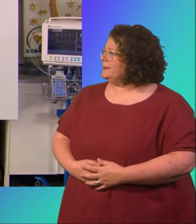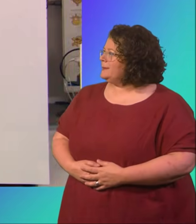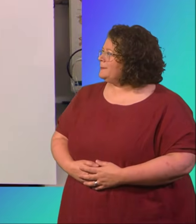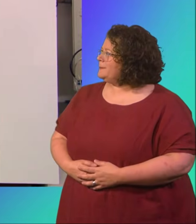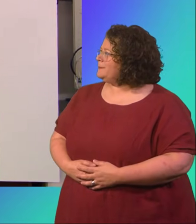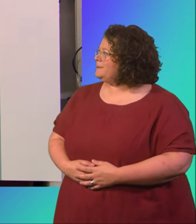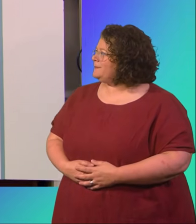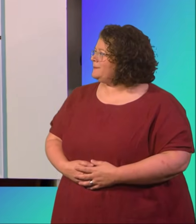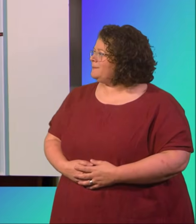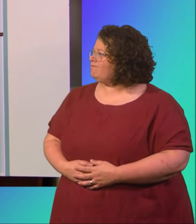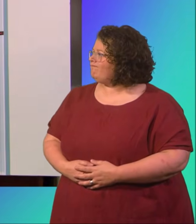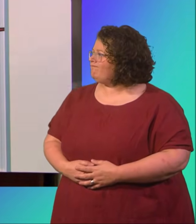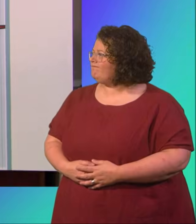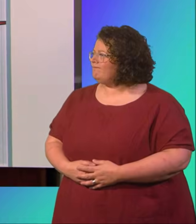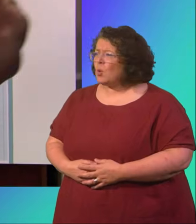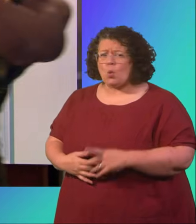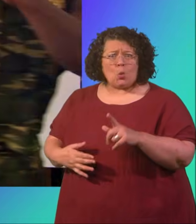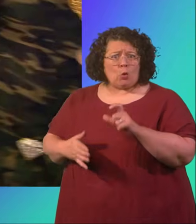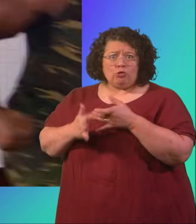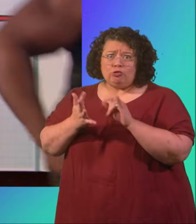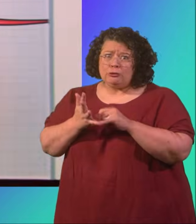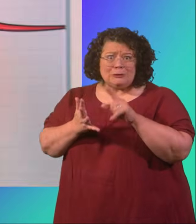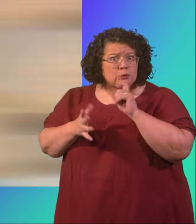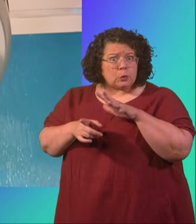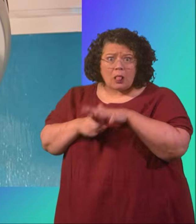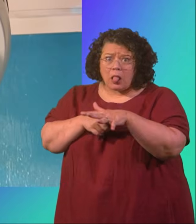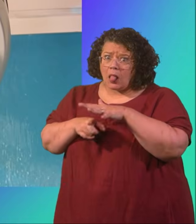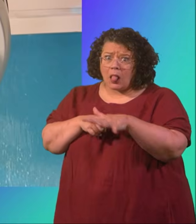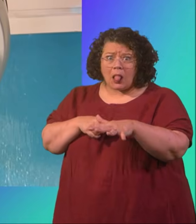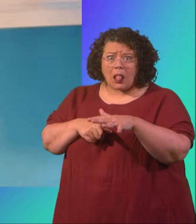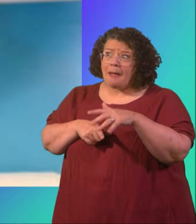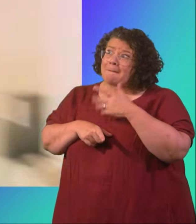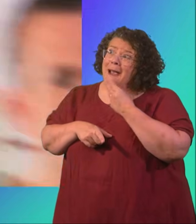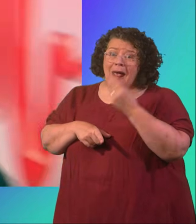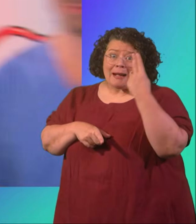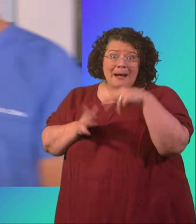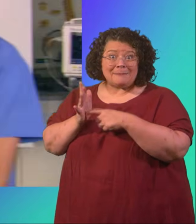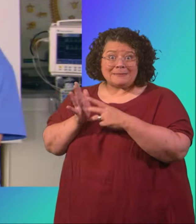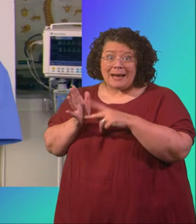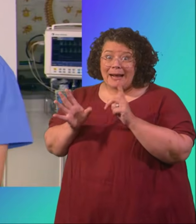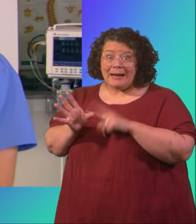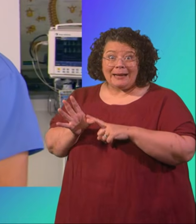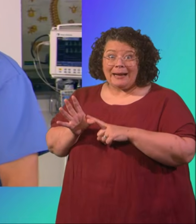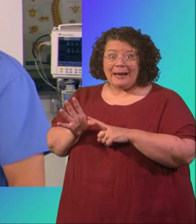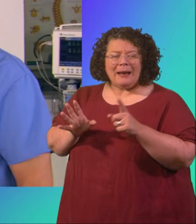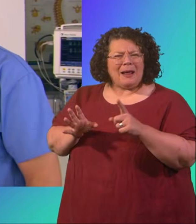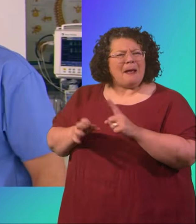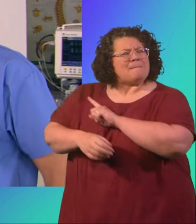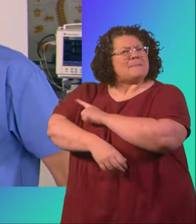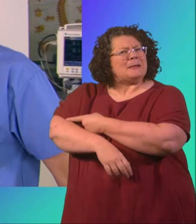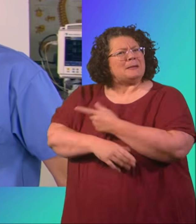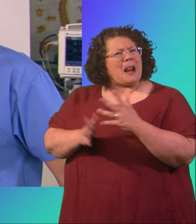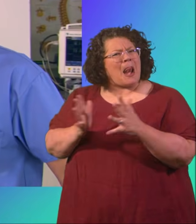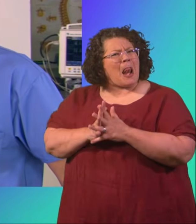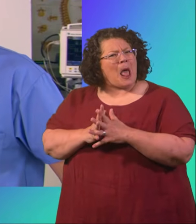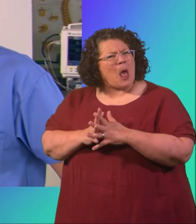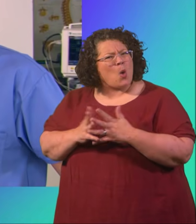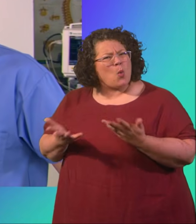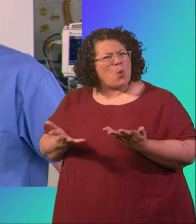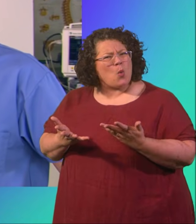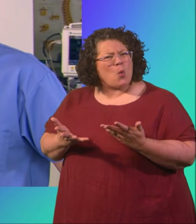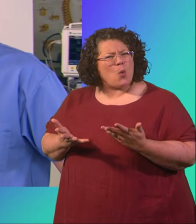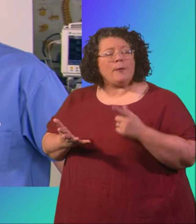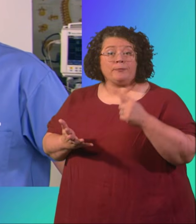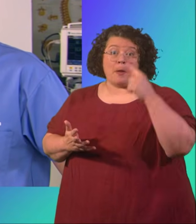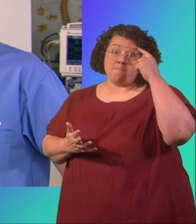Chris, never be cheeky to a man called Tiny. So, how do our muscles actually work? Your brain controls your muscles by sending a